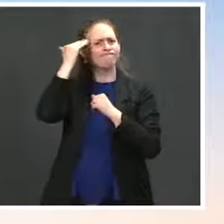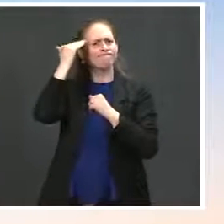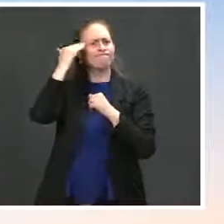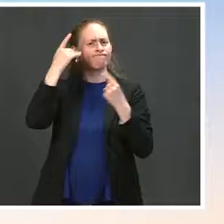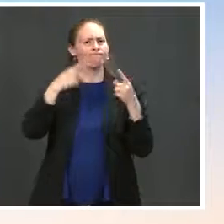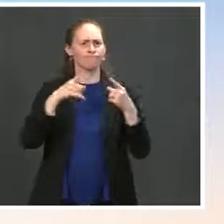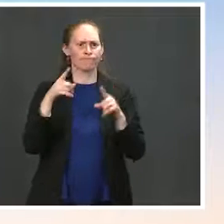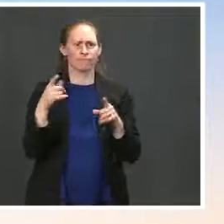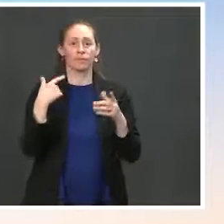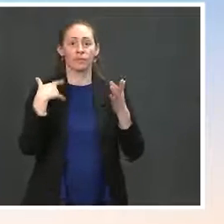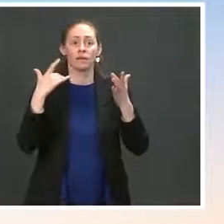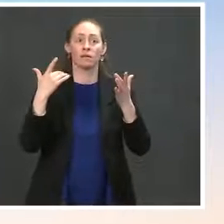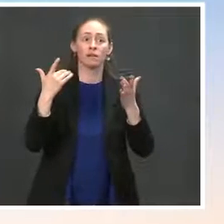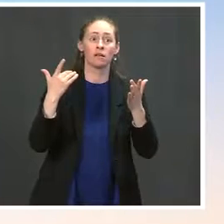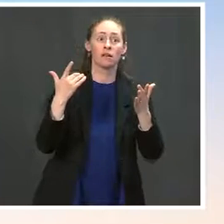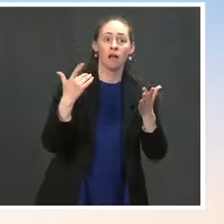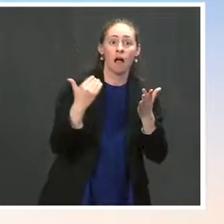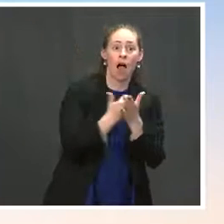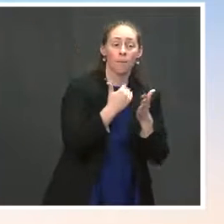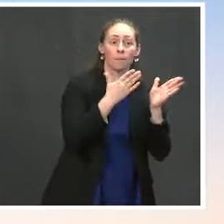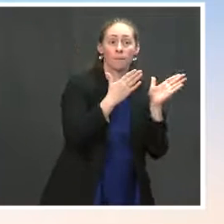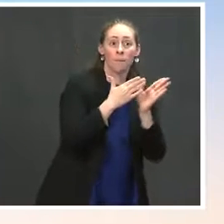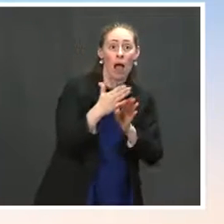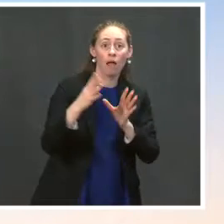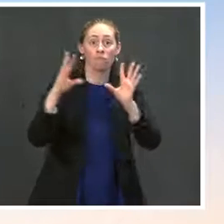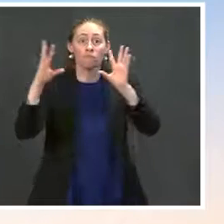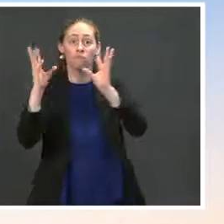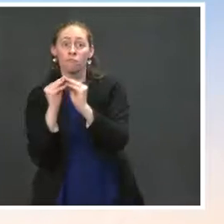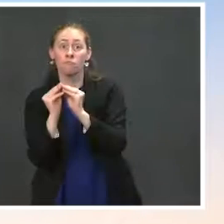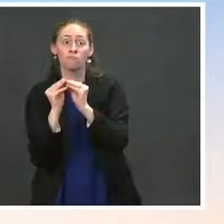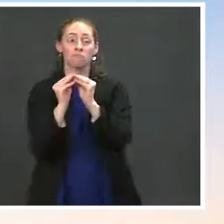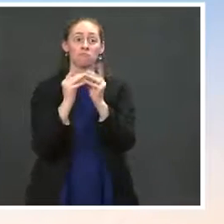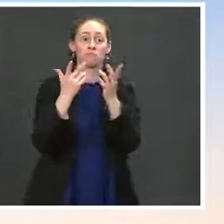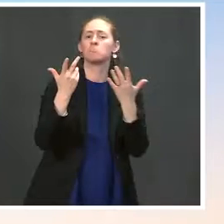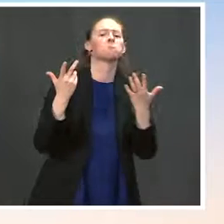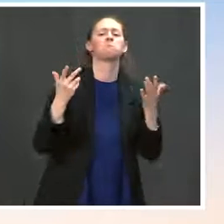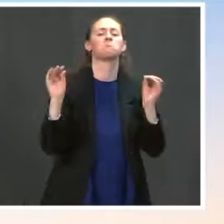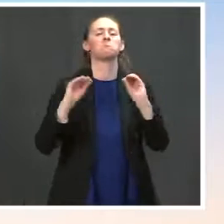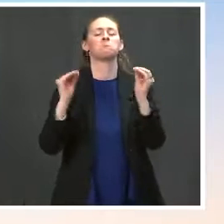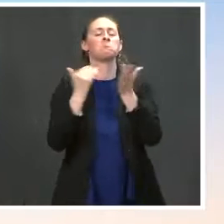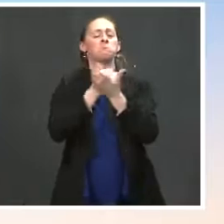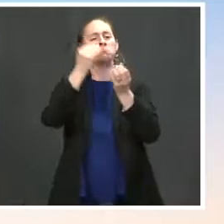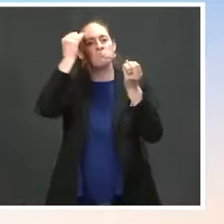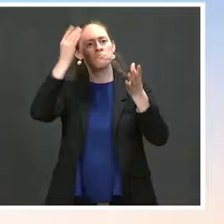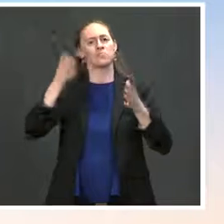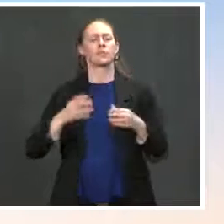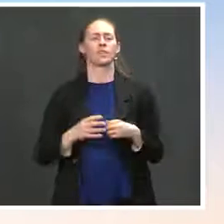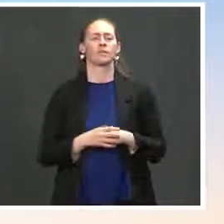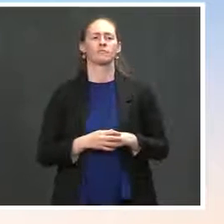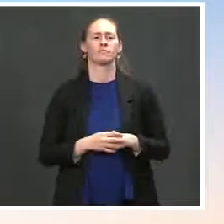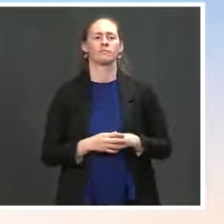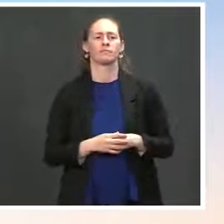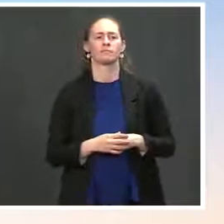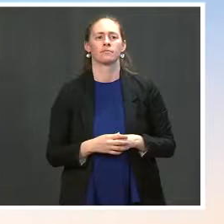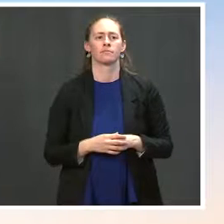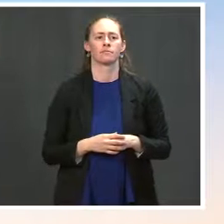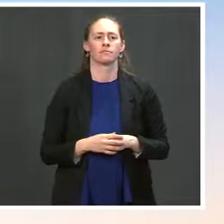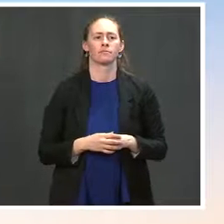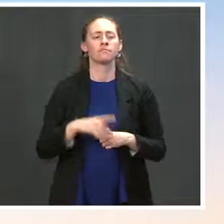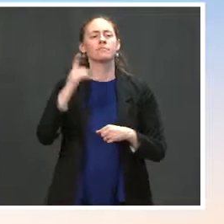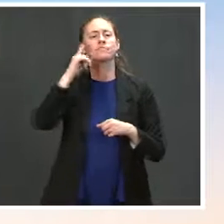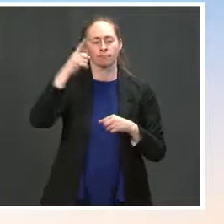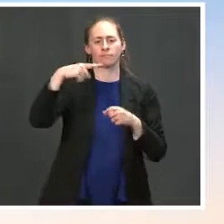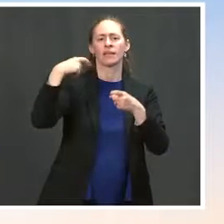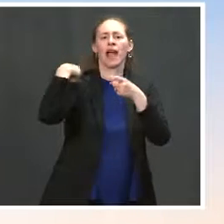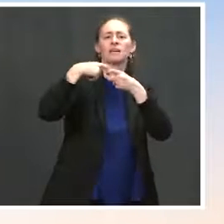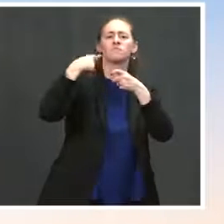any planned meetings or commitments to read out from here. And then on Tuesday, when the Hispanic Caucus was here, they